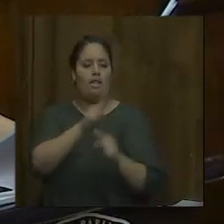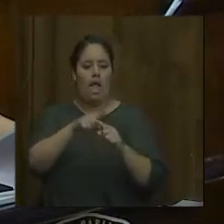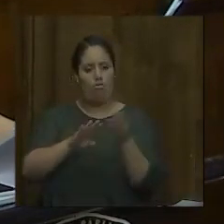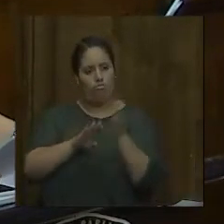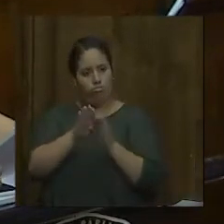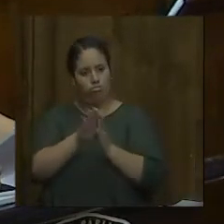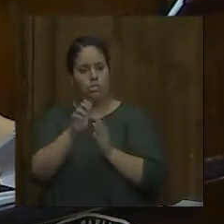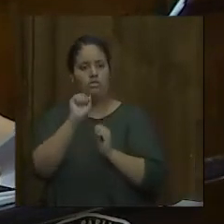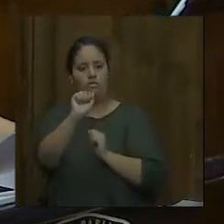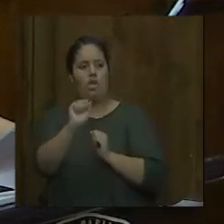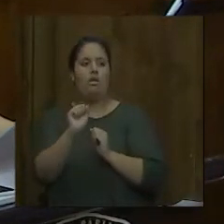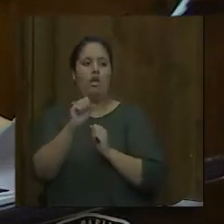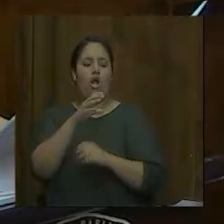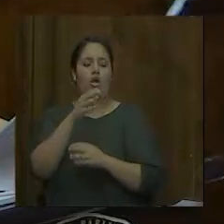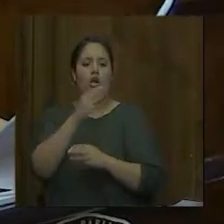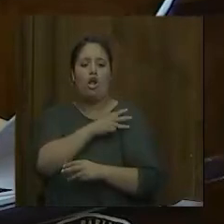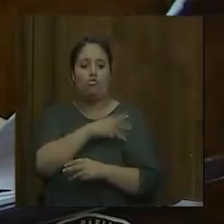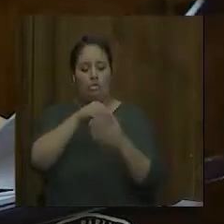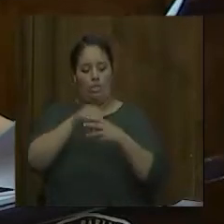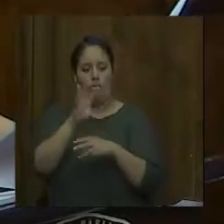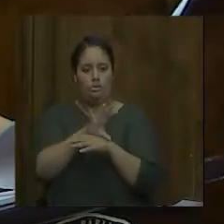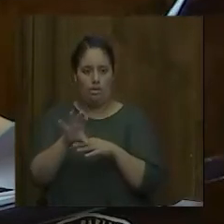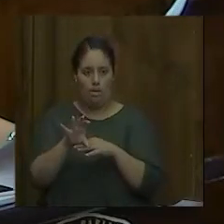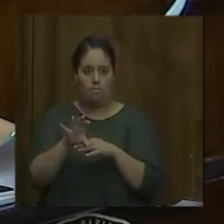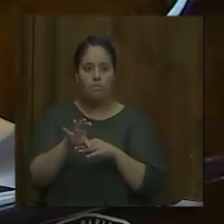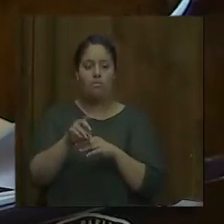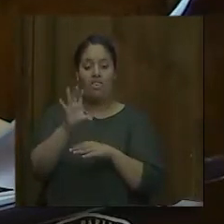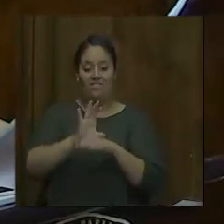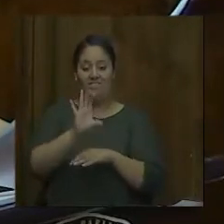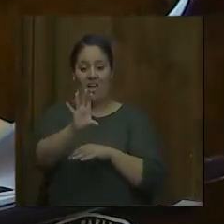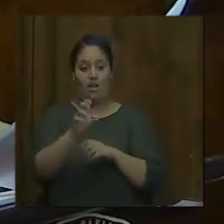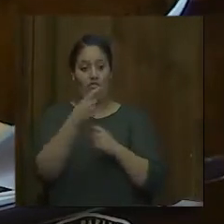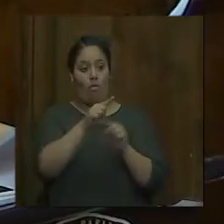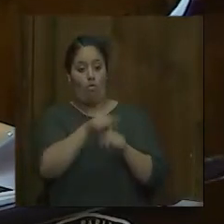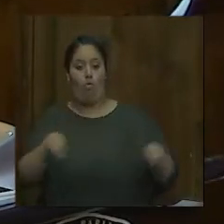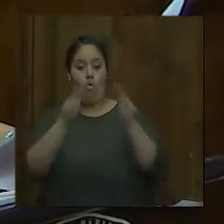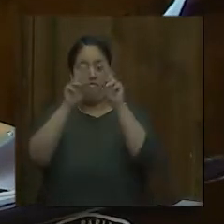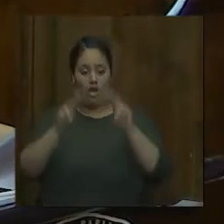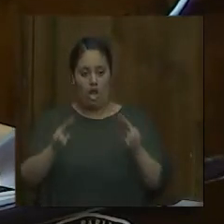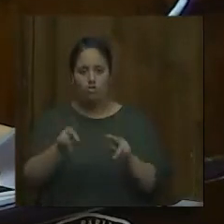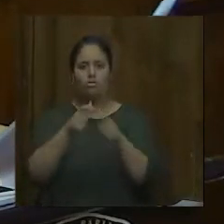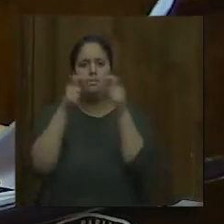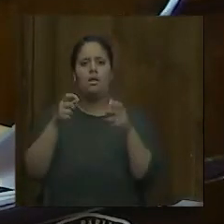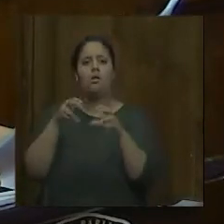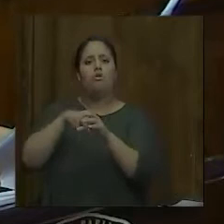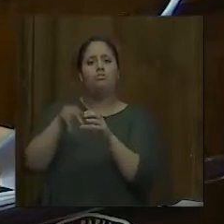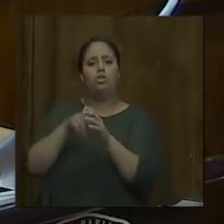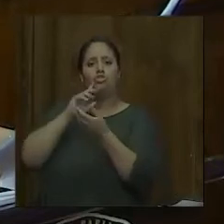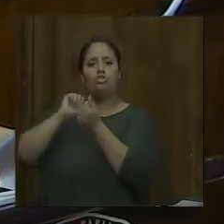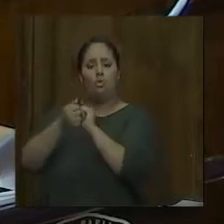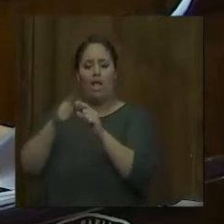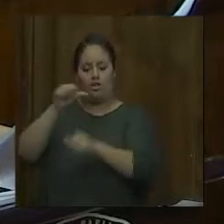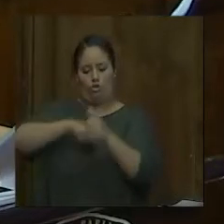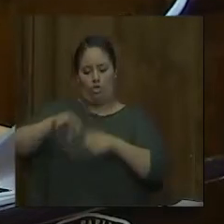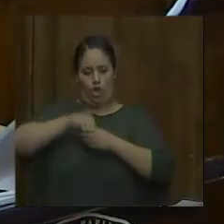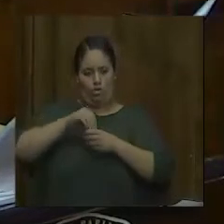promoting and developing the respective codes in the Western Cape. The funding of the federations promotes greater participation in sport, social